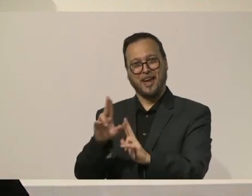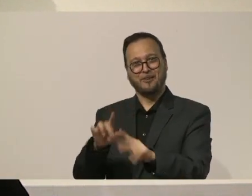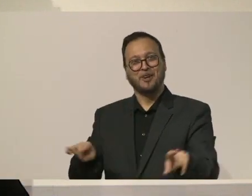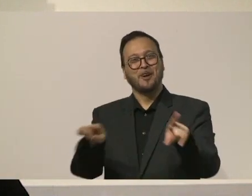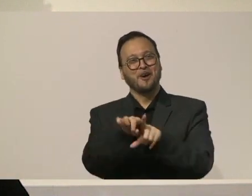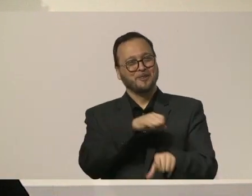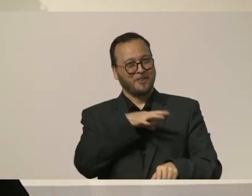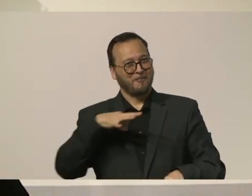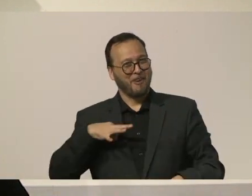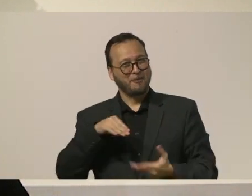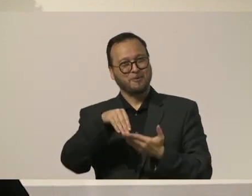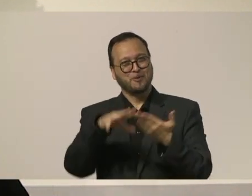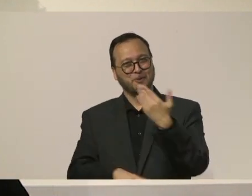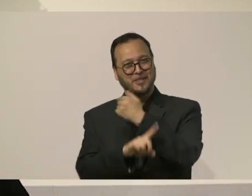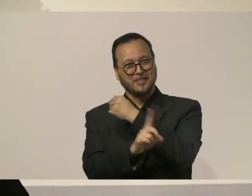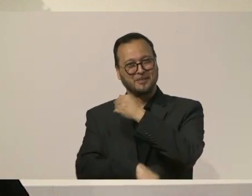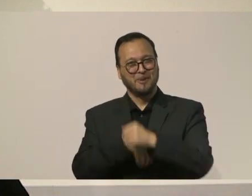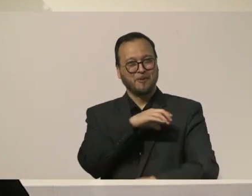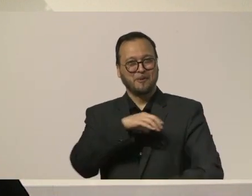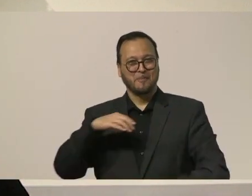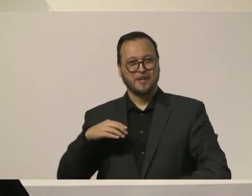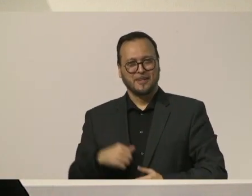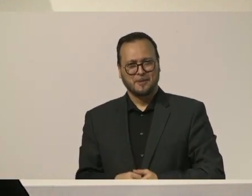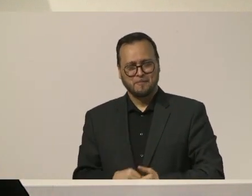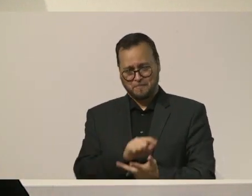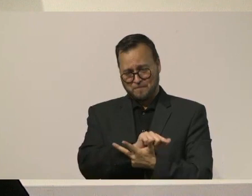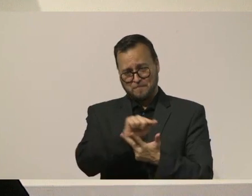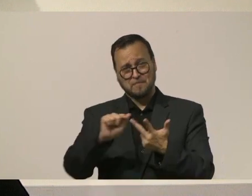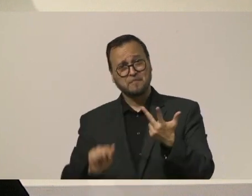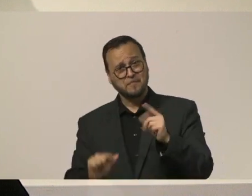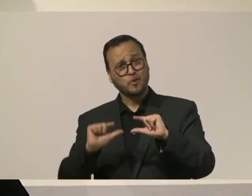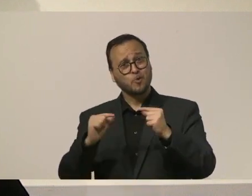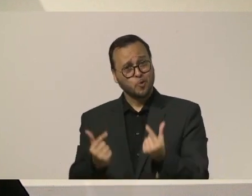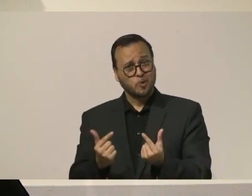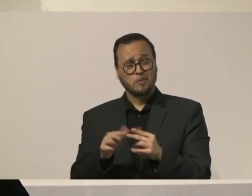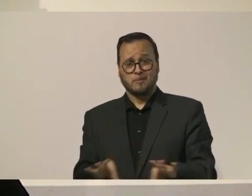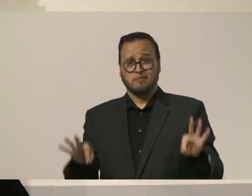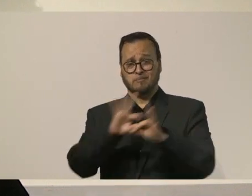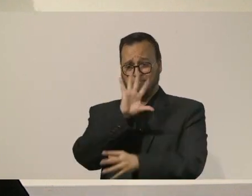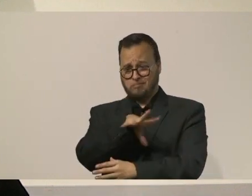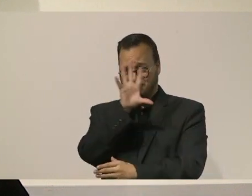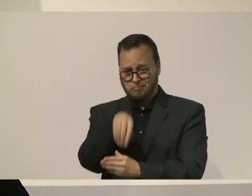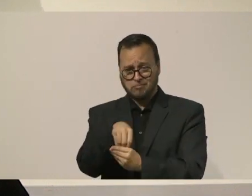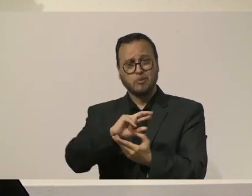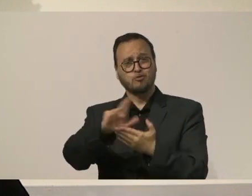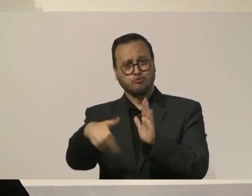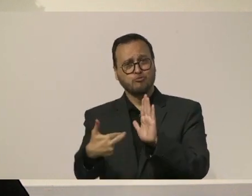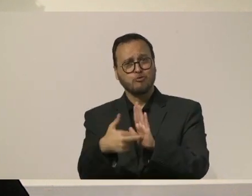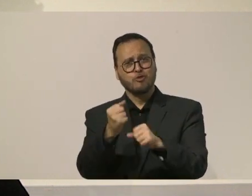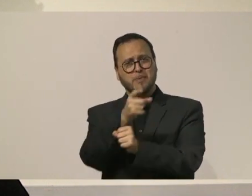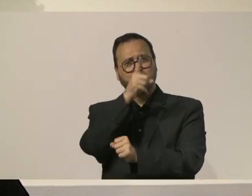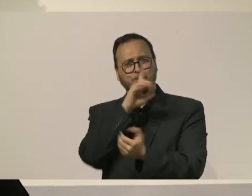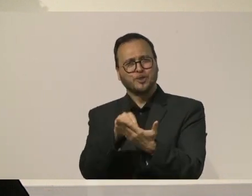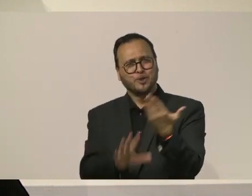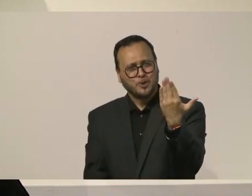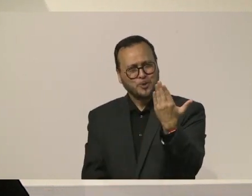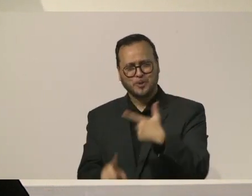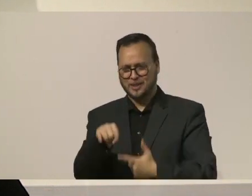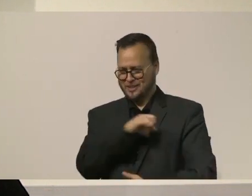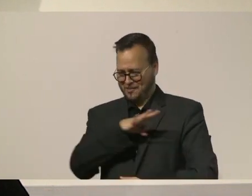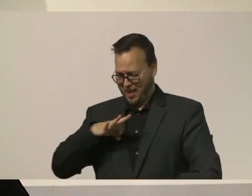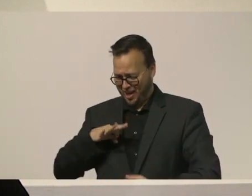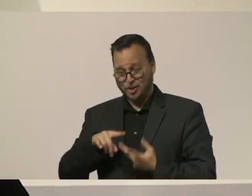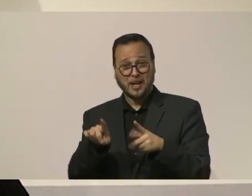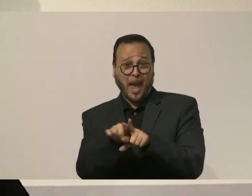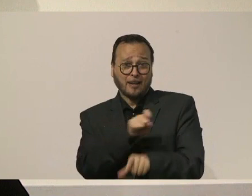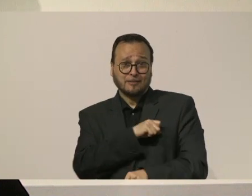faculty student disciplinary committee. All of these groups will play an integral role ensuring that students, faculty, and